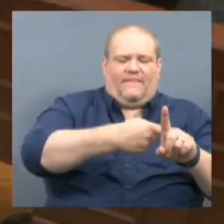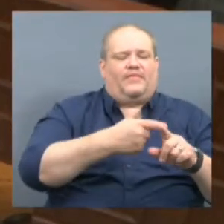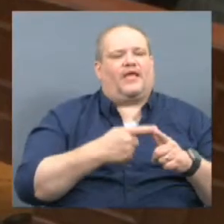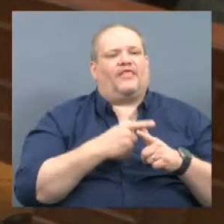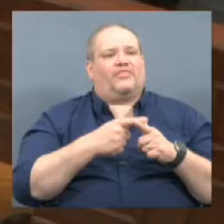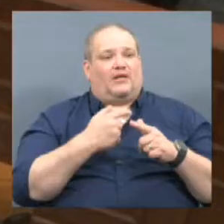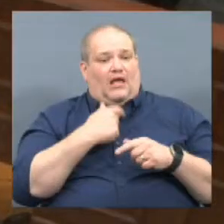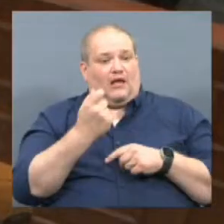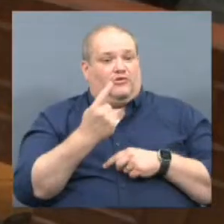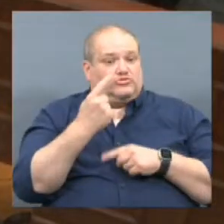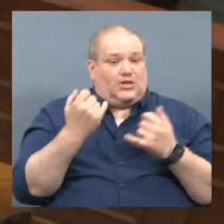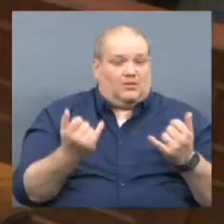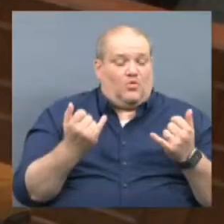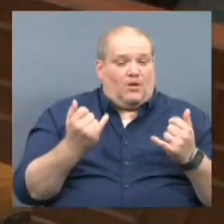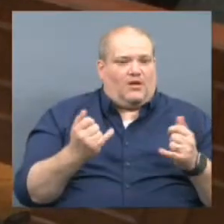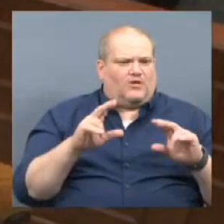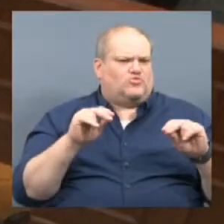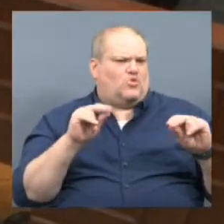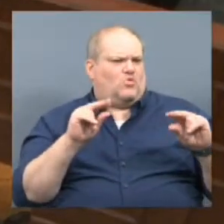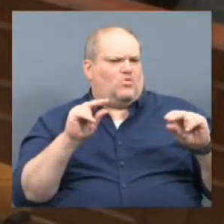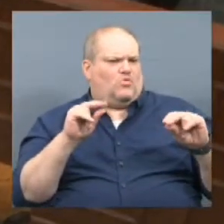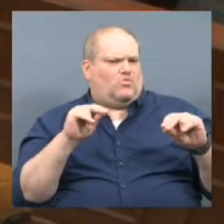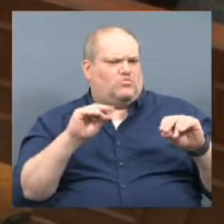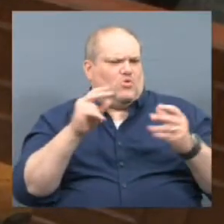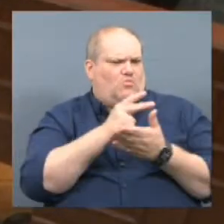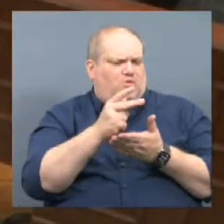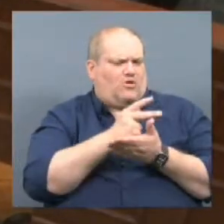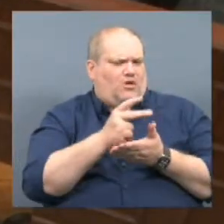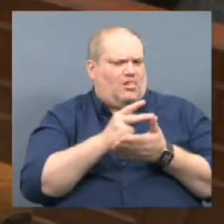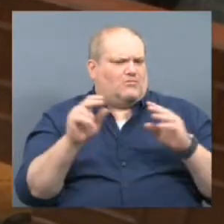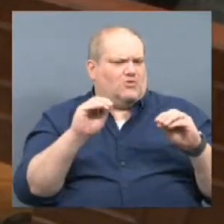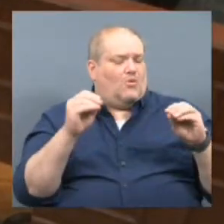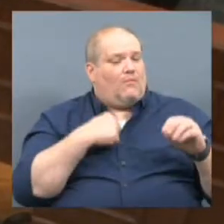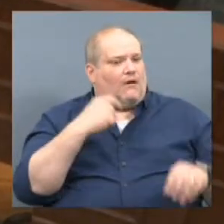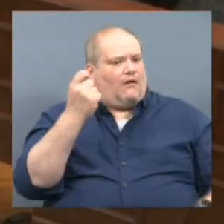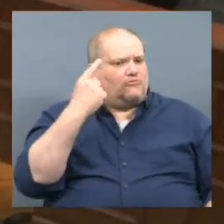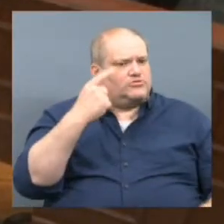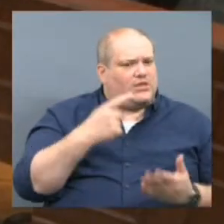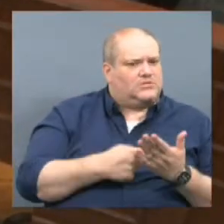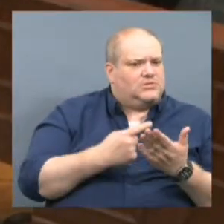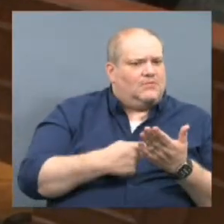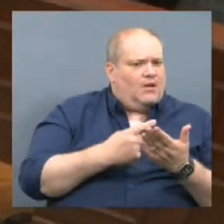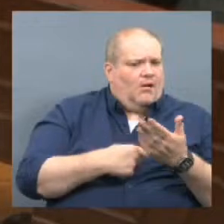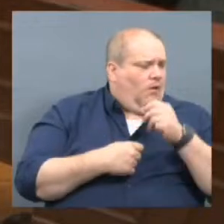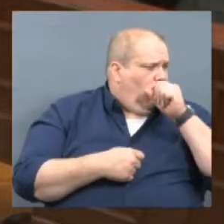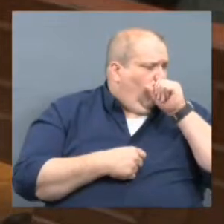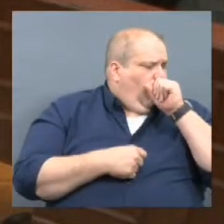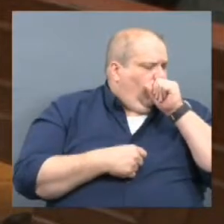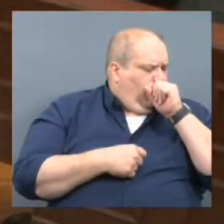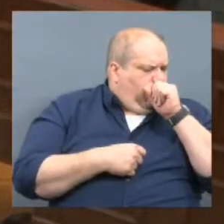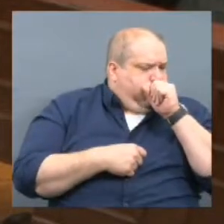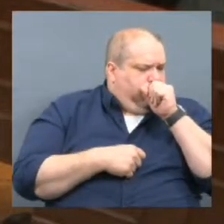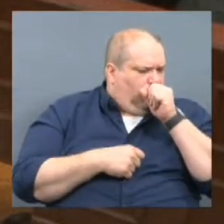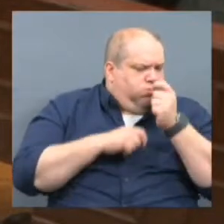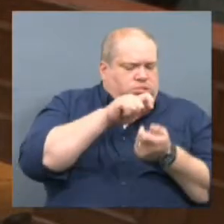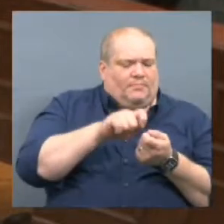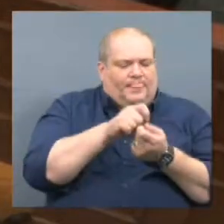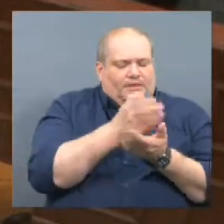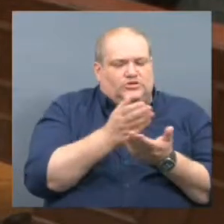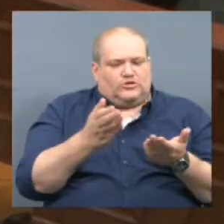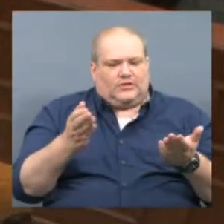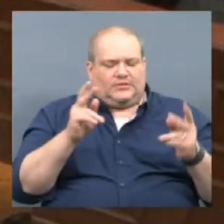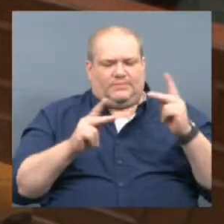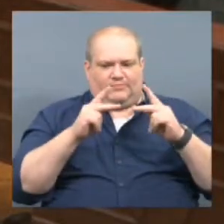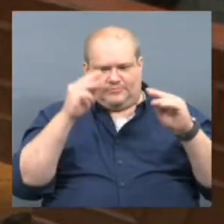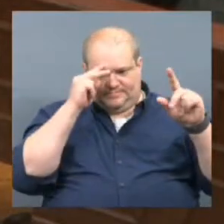And I understand right now, they're saying, no parking lot. And I understand sometimes certain things, when people have a clear